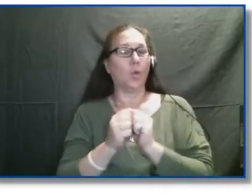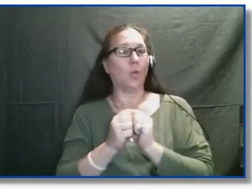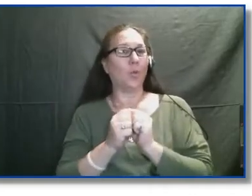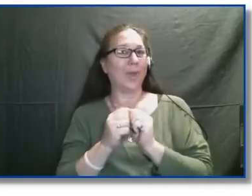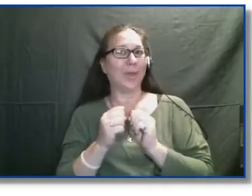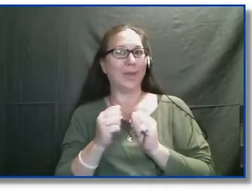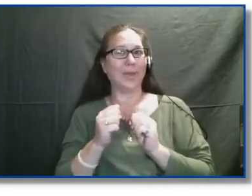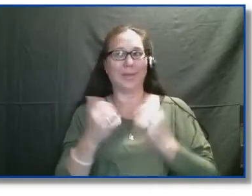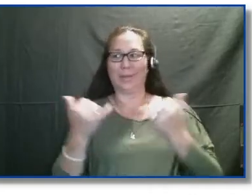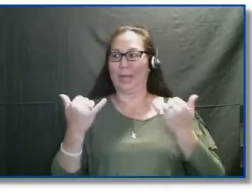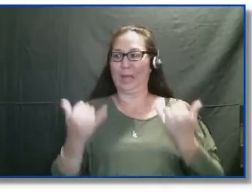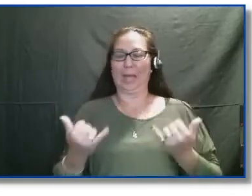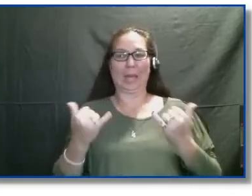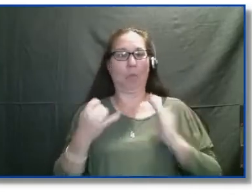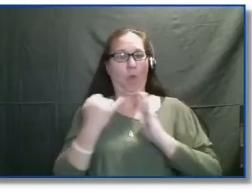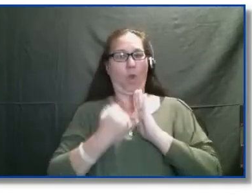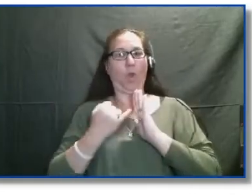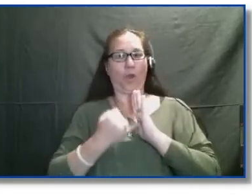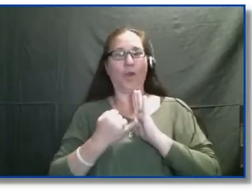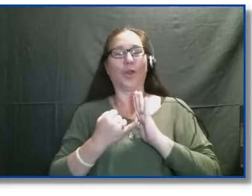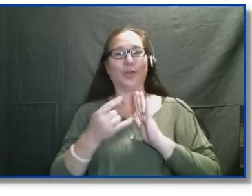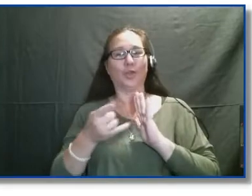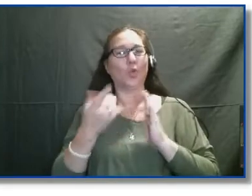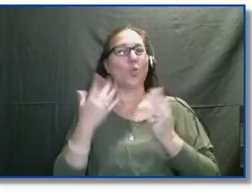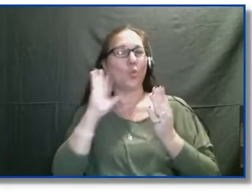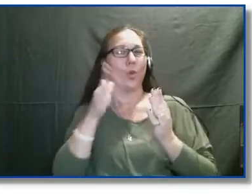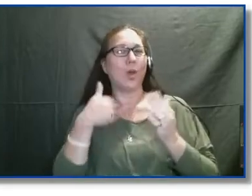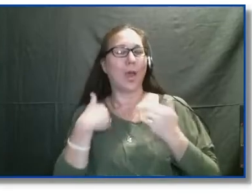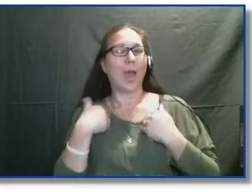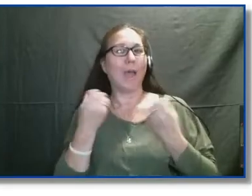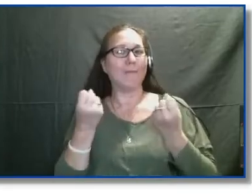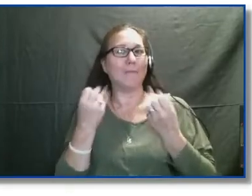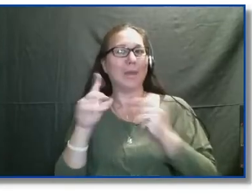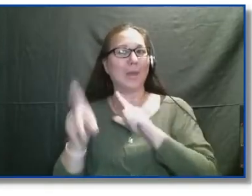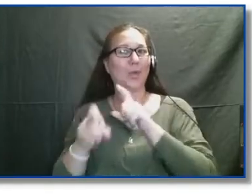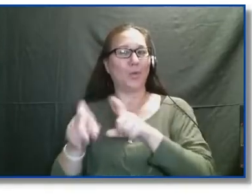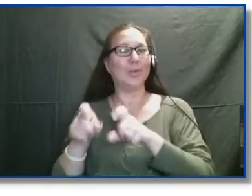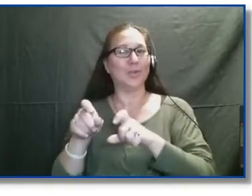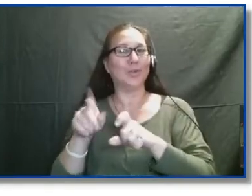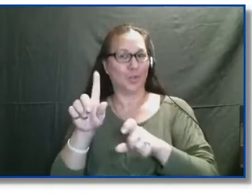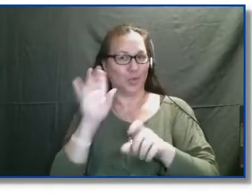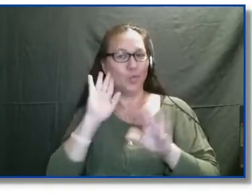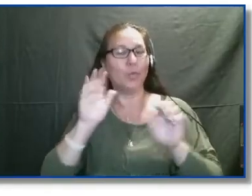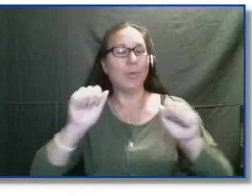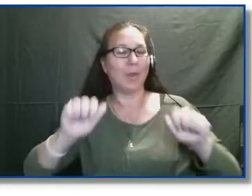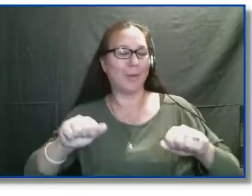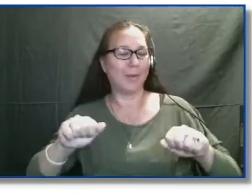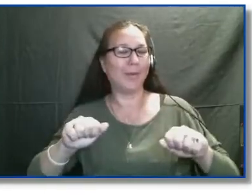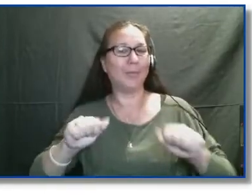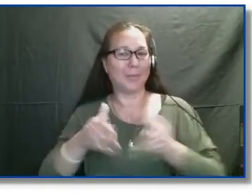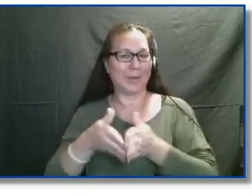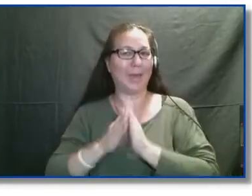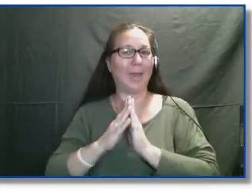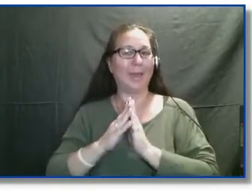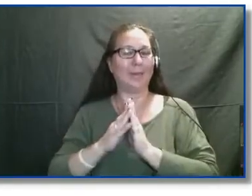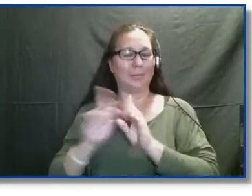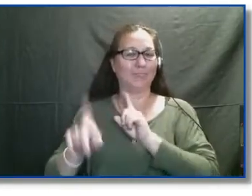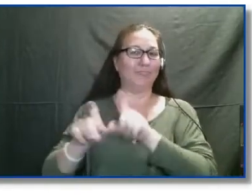So I hope tonight you all have many questions after the lecture and when we're viewing the art itself.